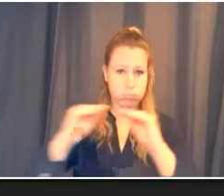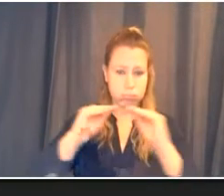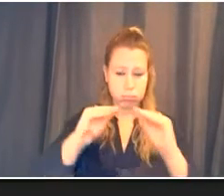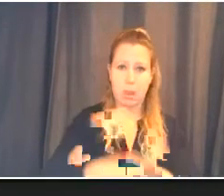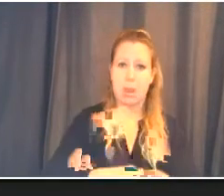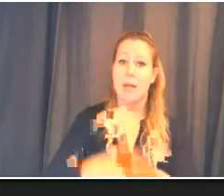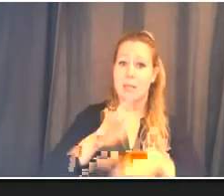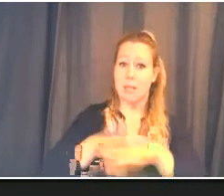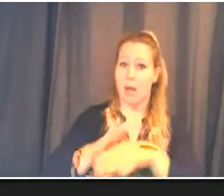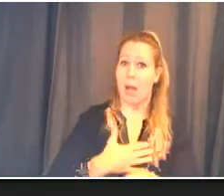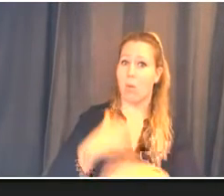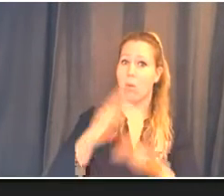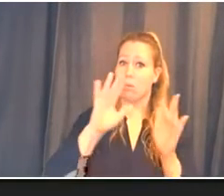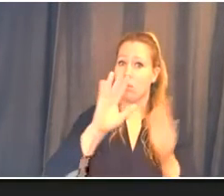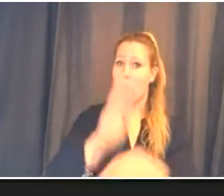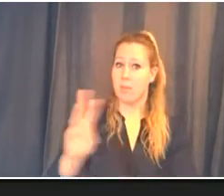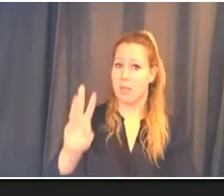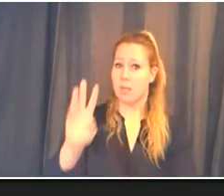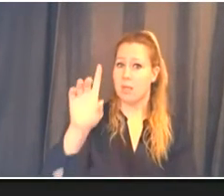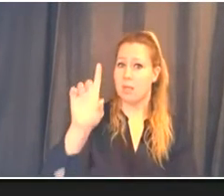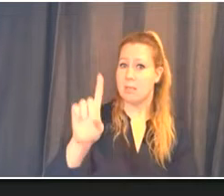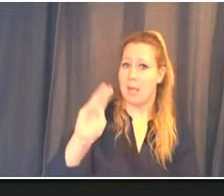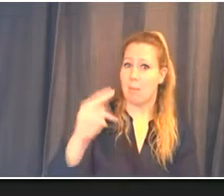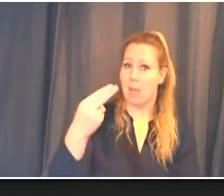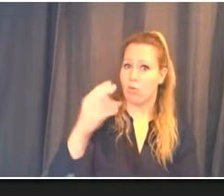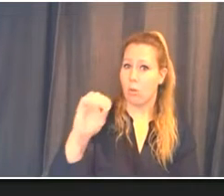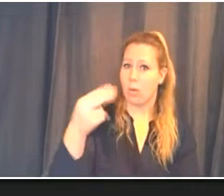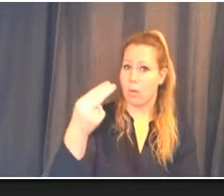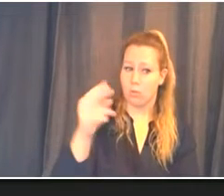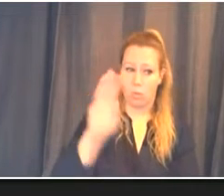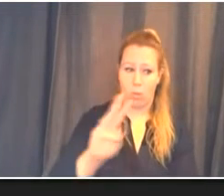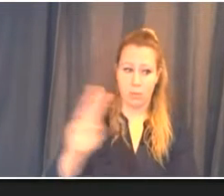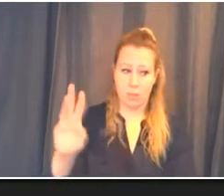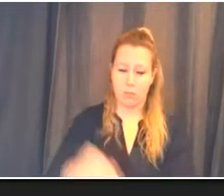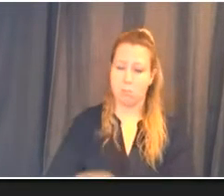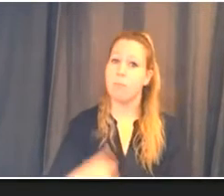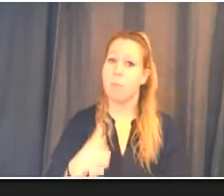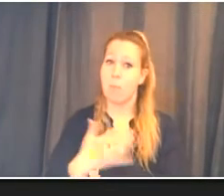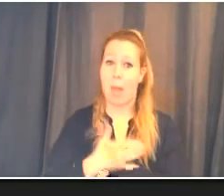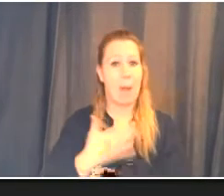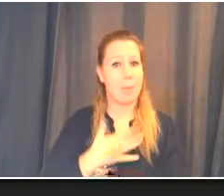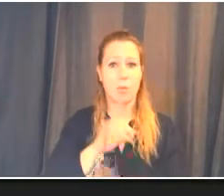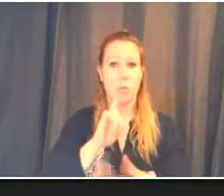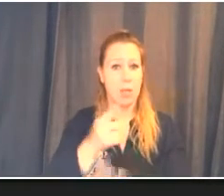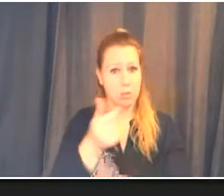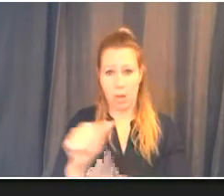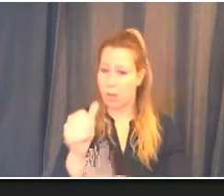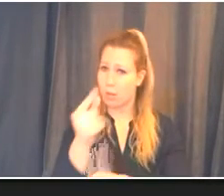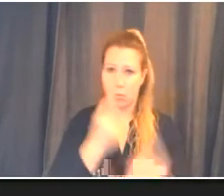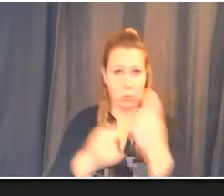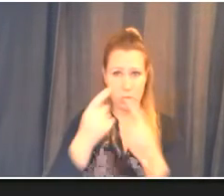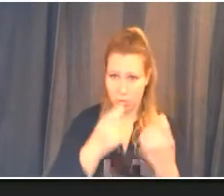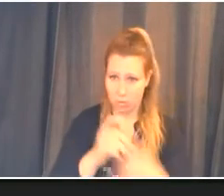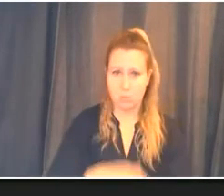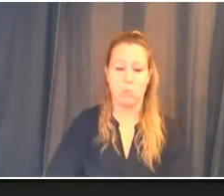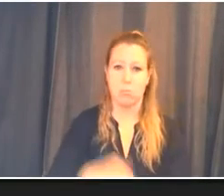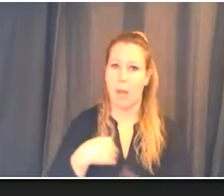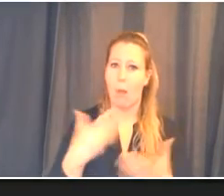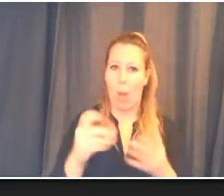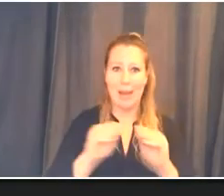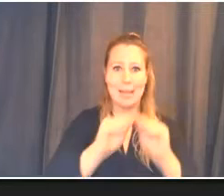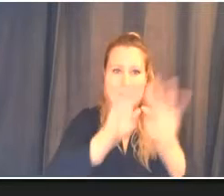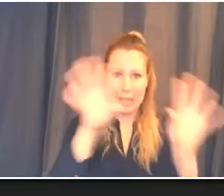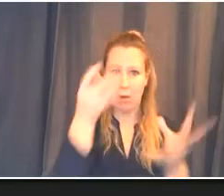be like the greatest information that they've gotten if you're facing a situation in an